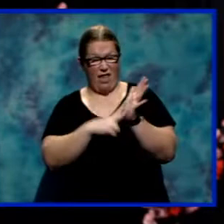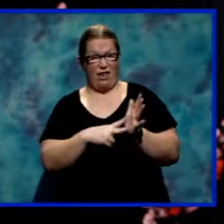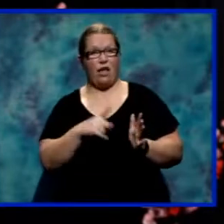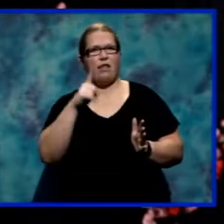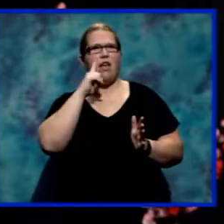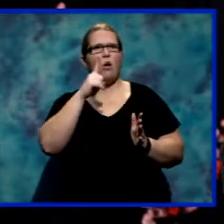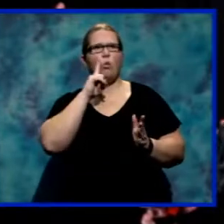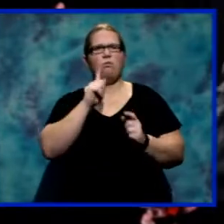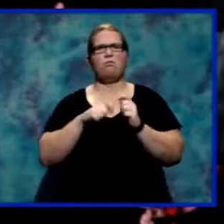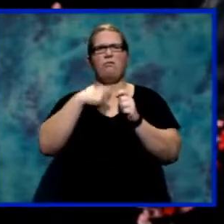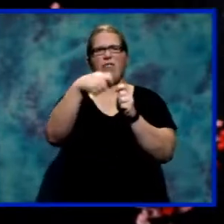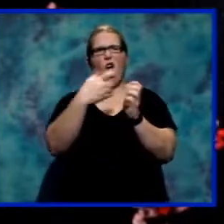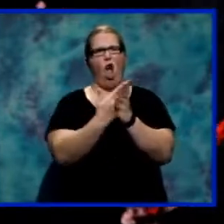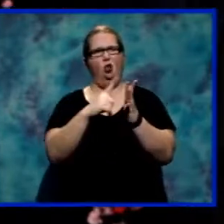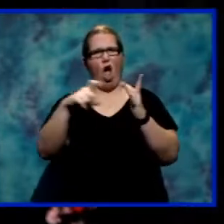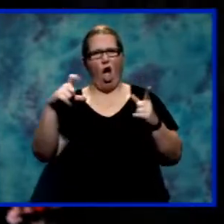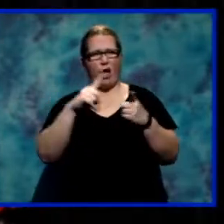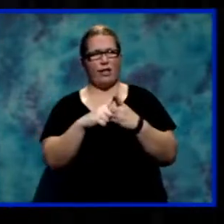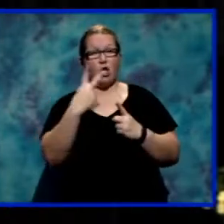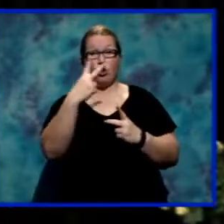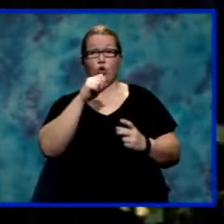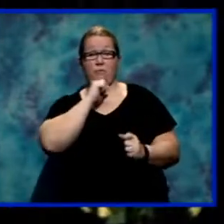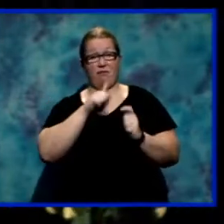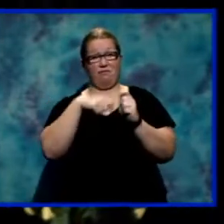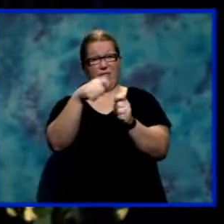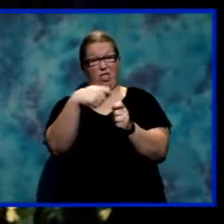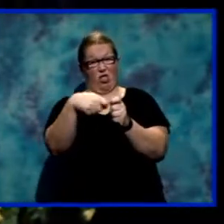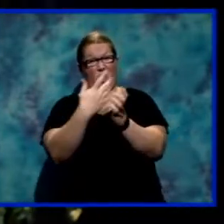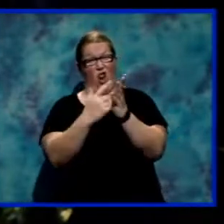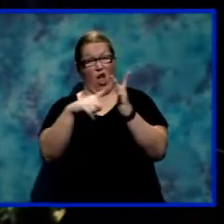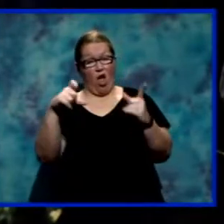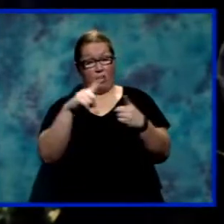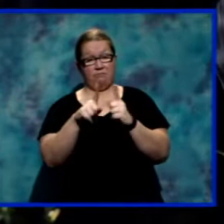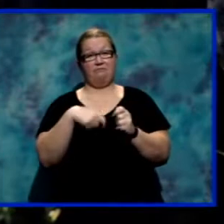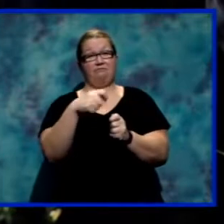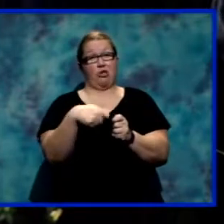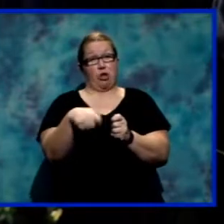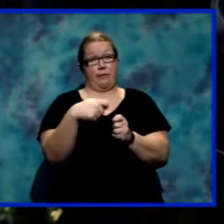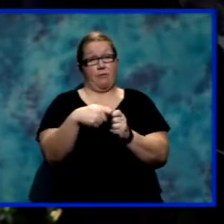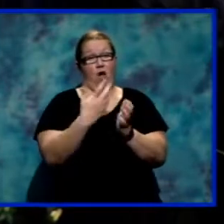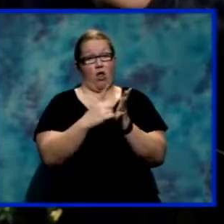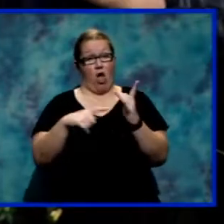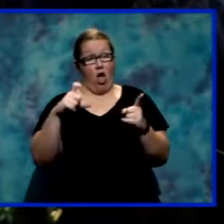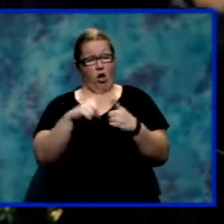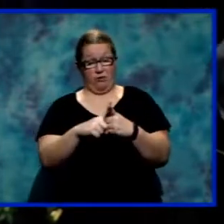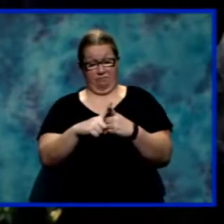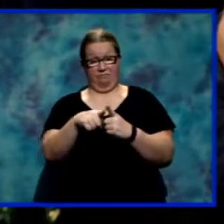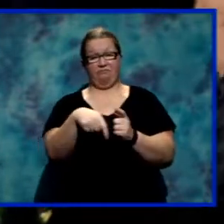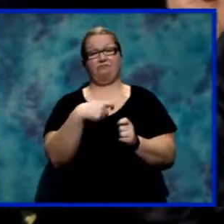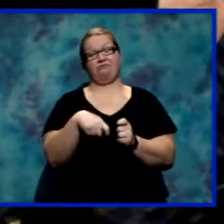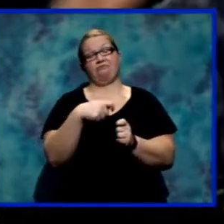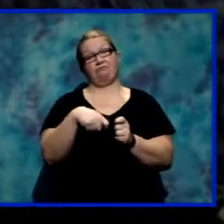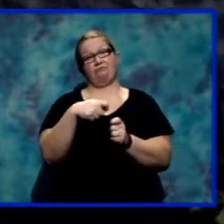the ice. And these two men were fishing on the ice, and they're fishing in the ice, on the ice